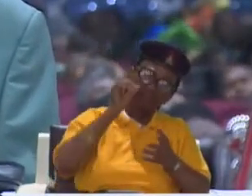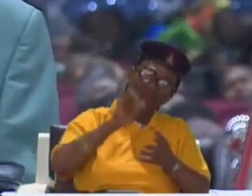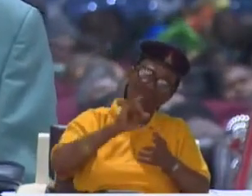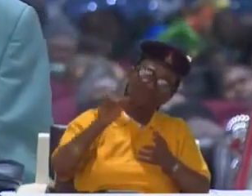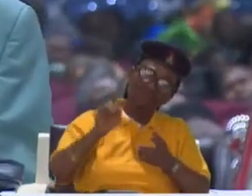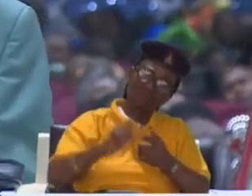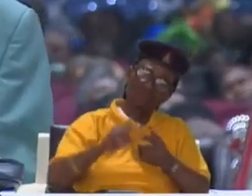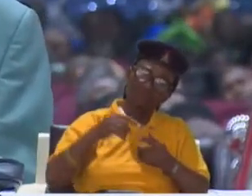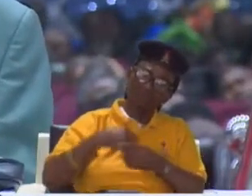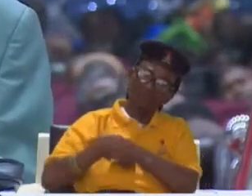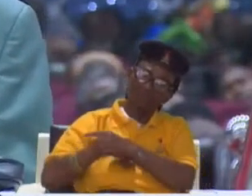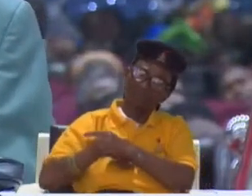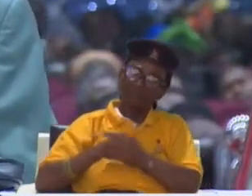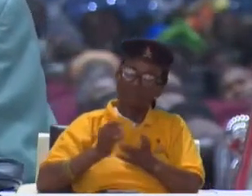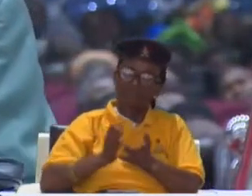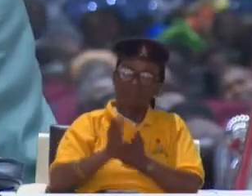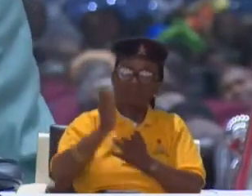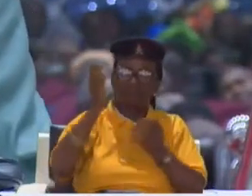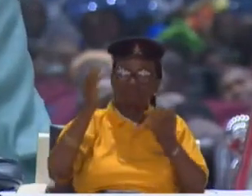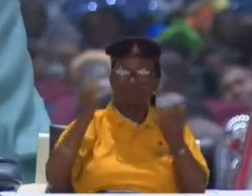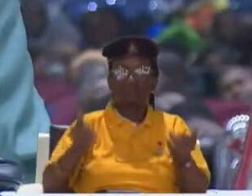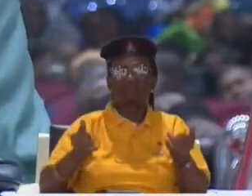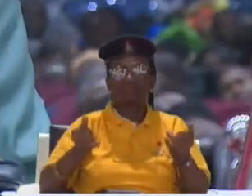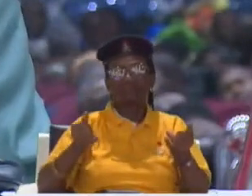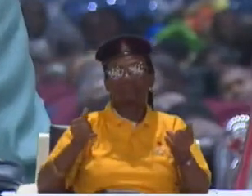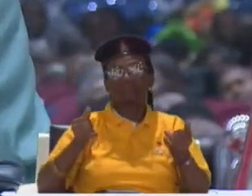now. He said,